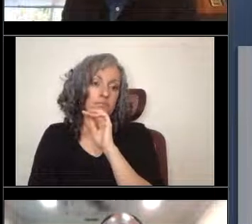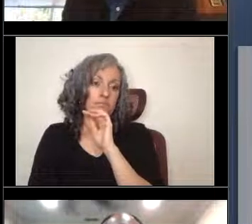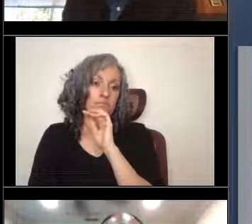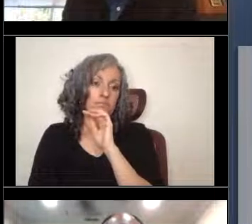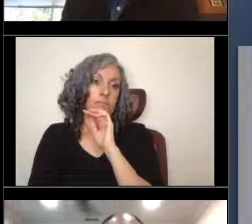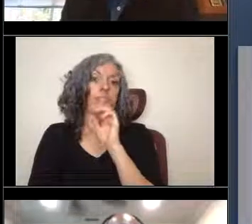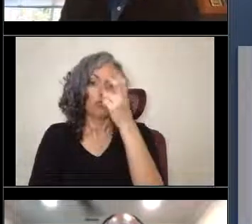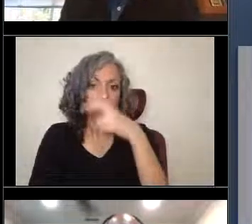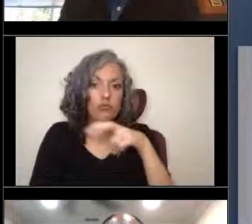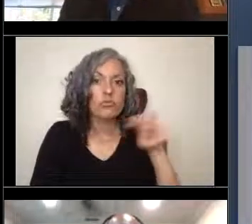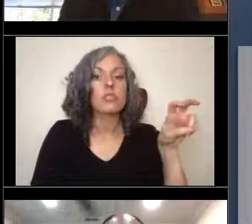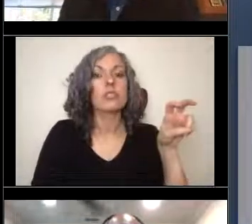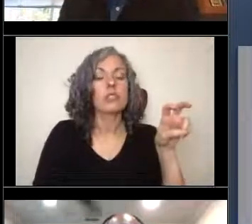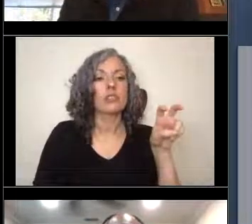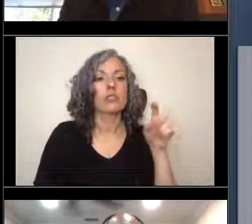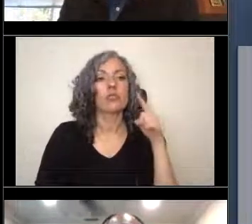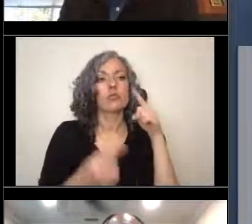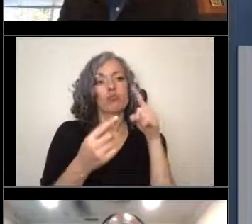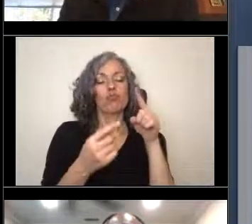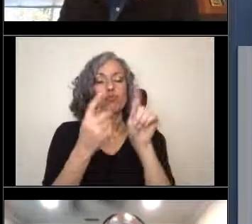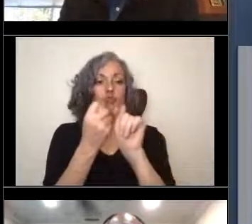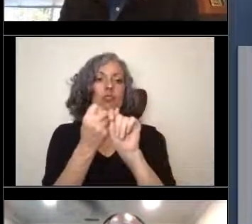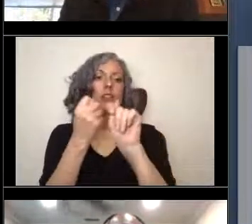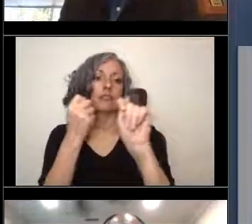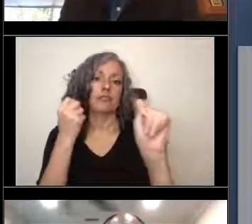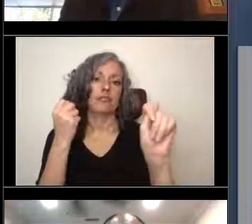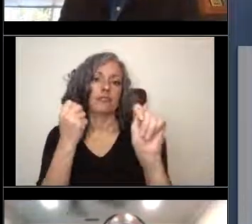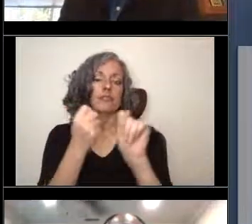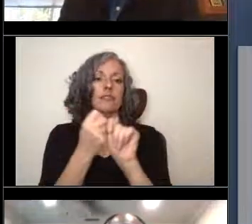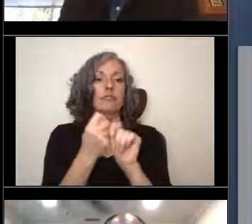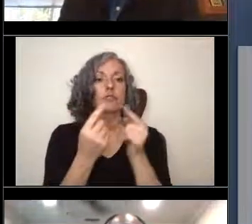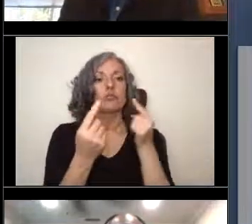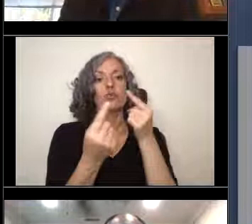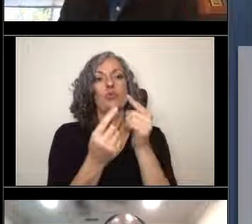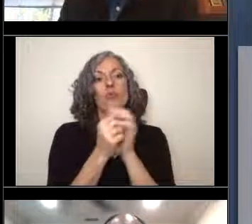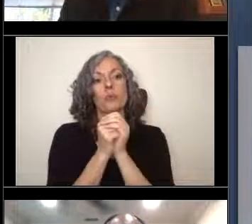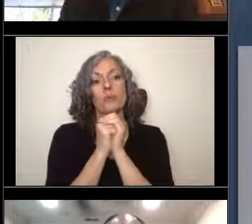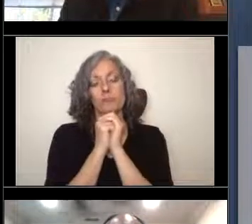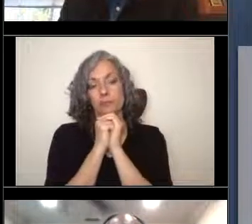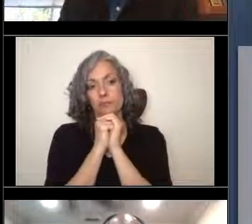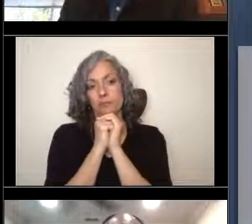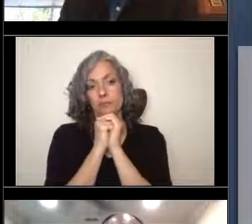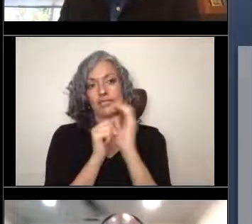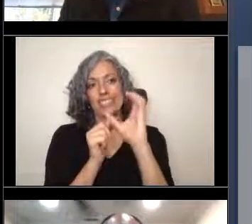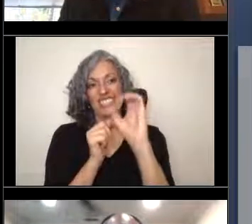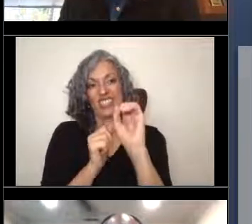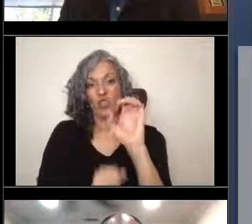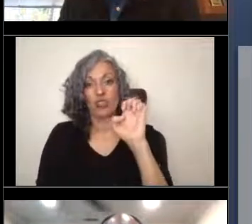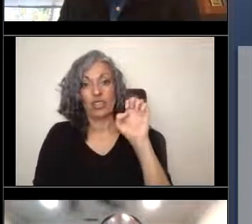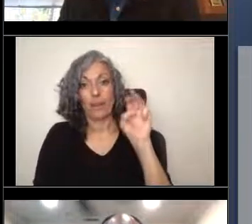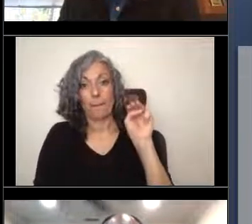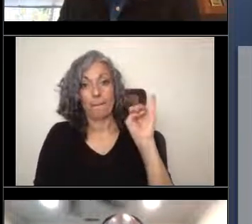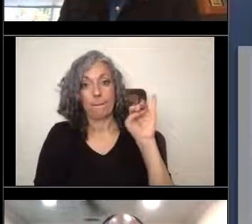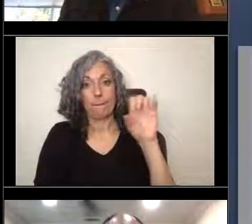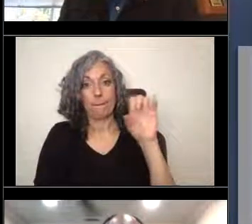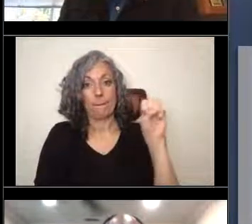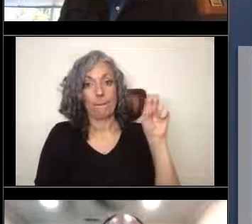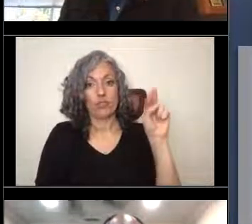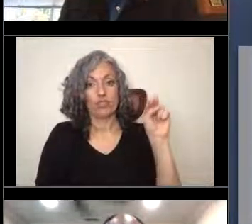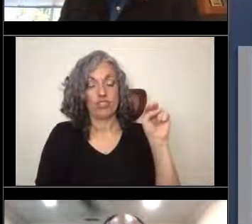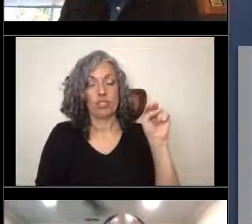transitioning our trucks to zero emission. And so